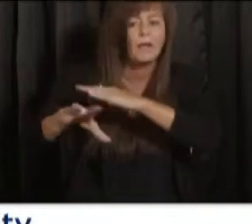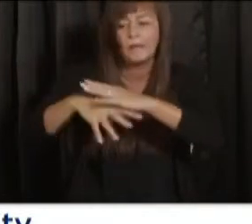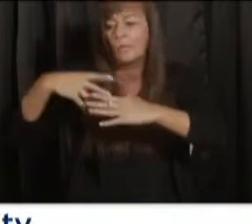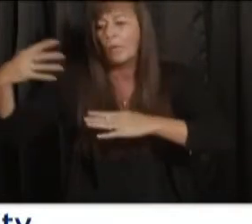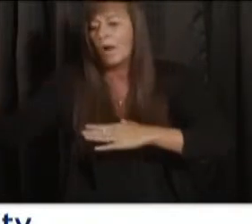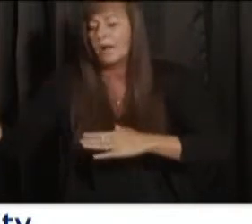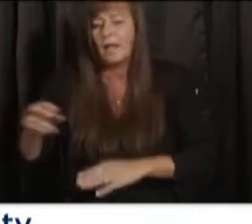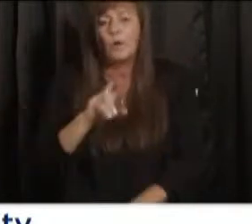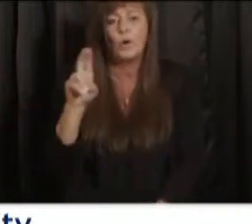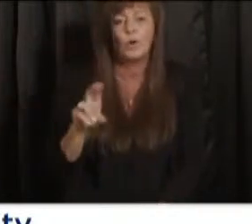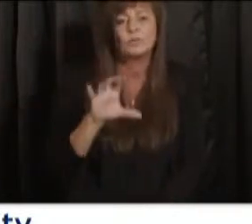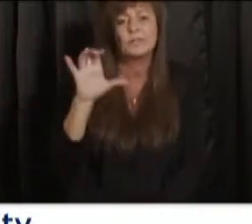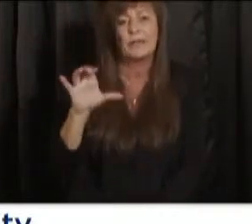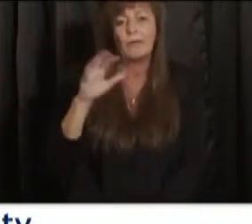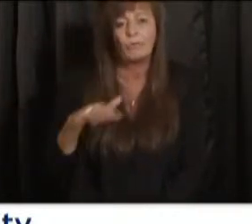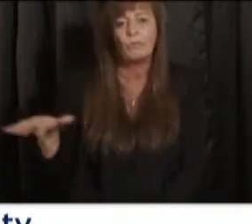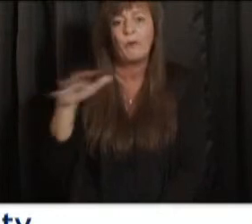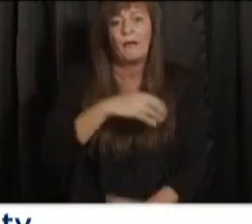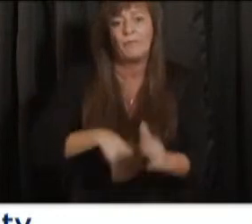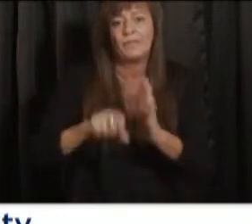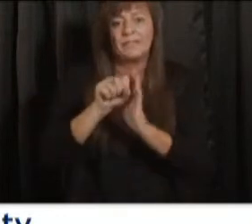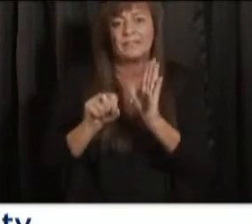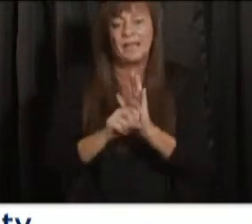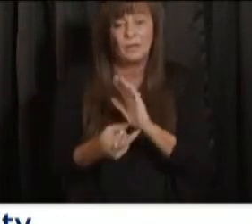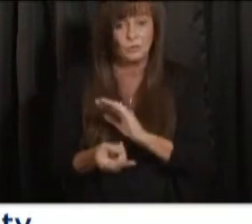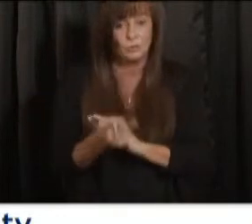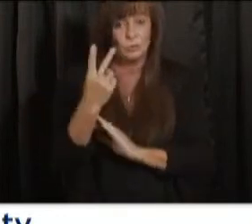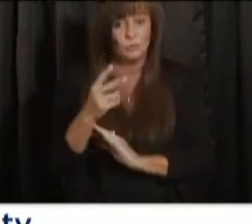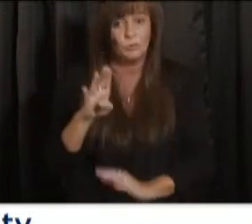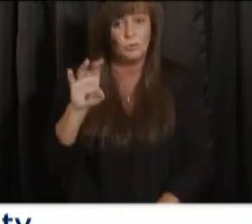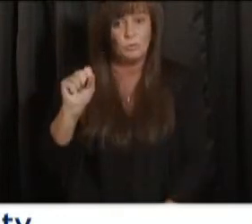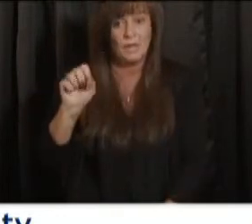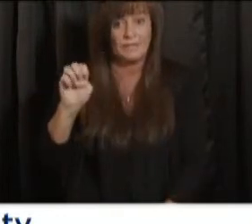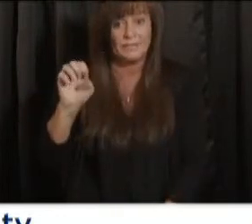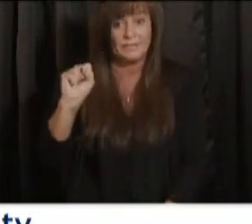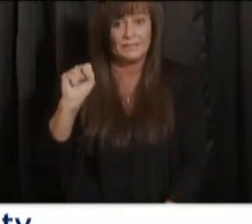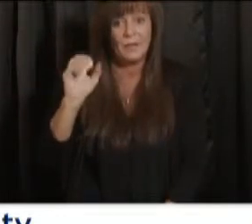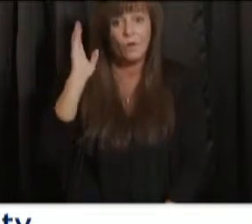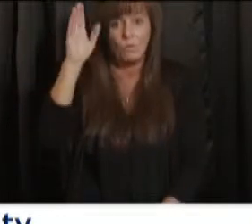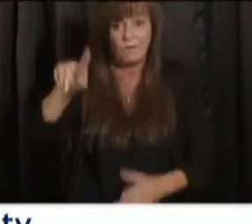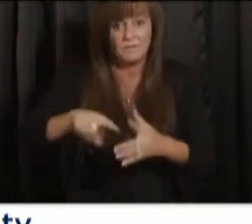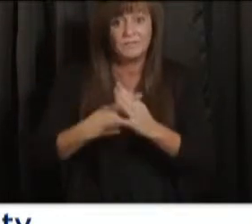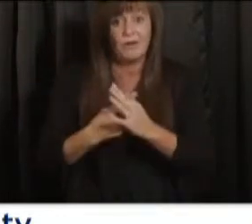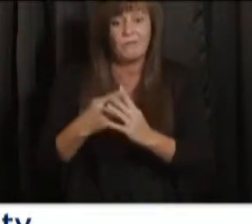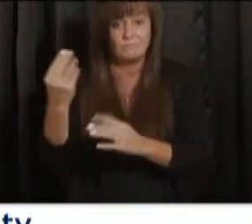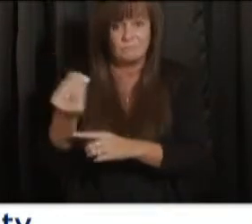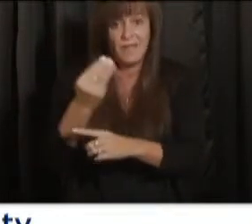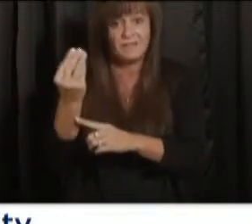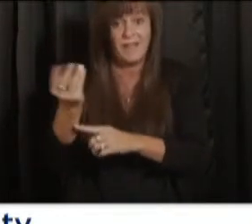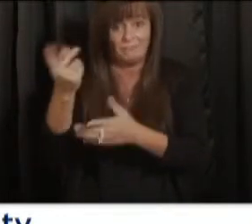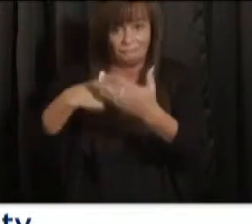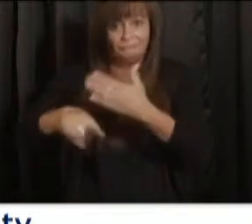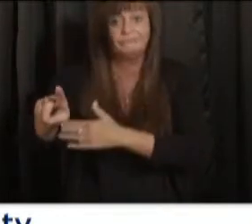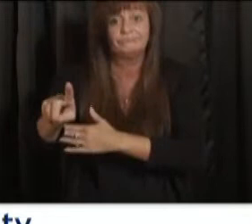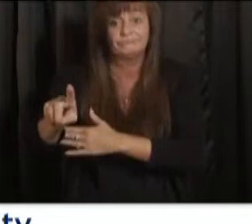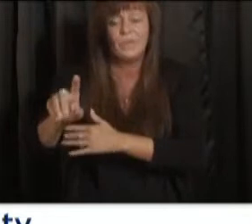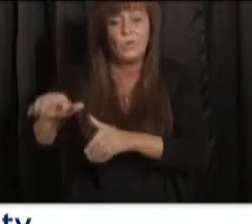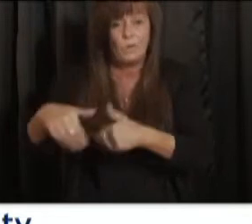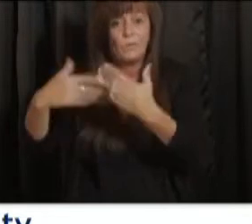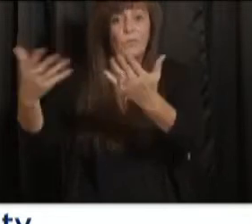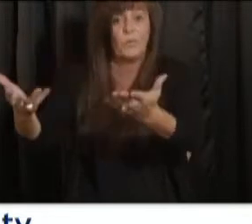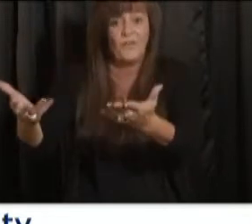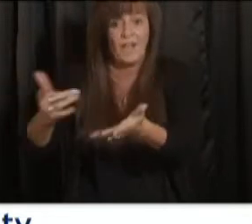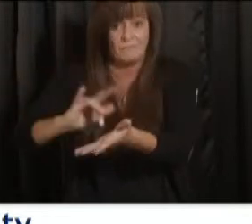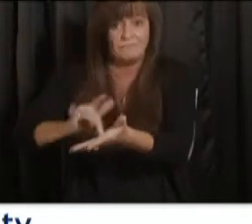state. 2 of those buses are launching Monday that we will be providing monoclonal antibody treatments to